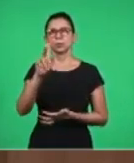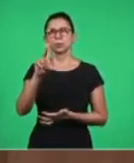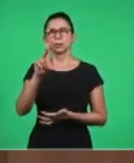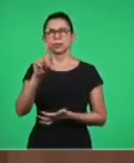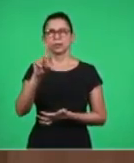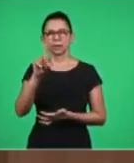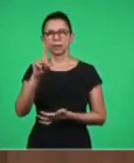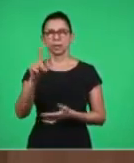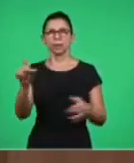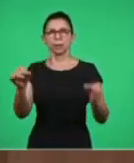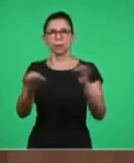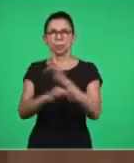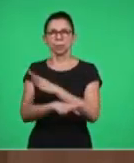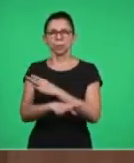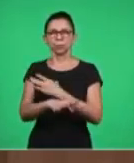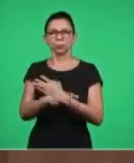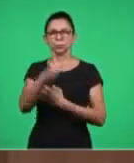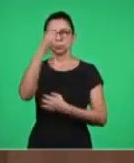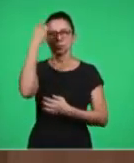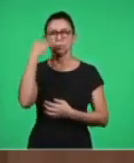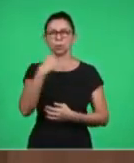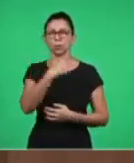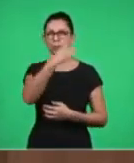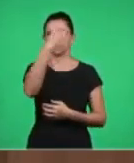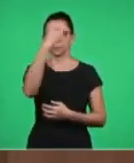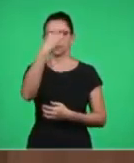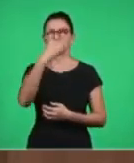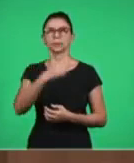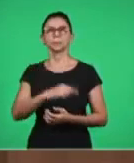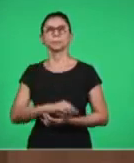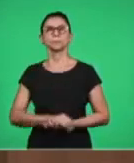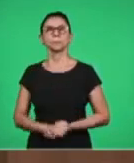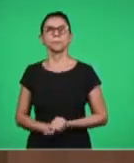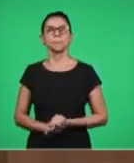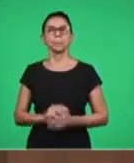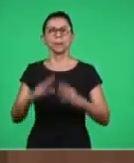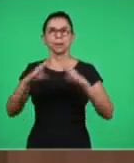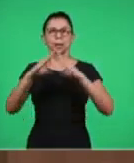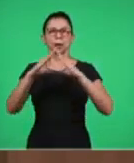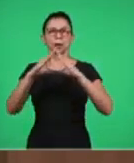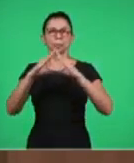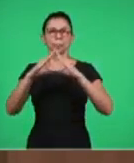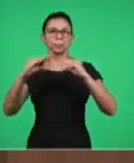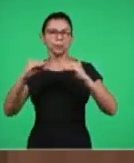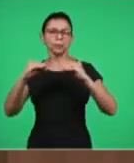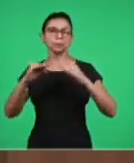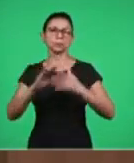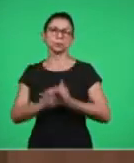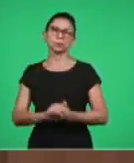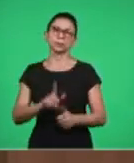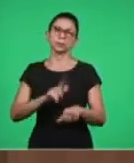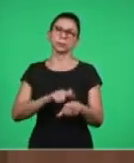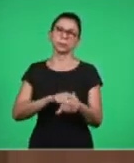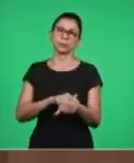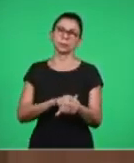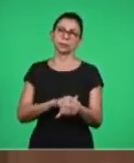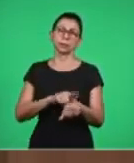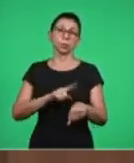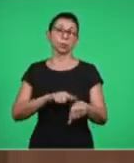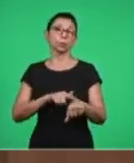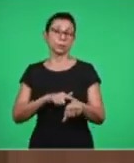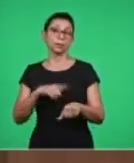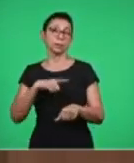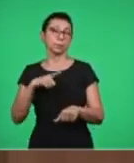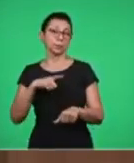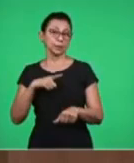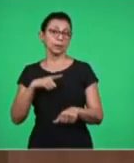complete. Because this topic of TV Bandeirantes is restricted to one time,